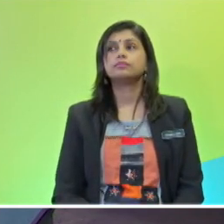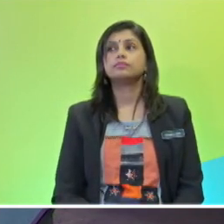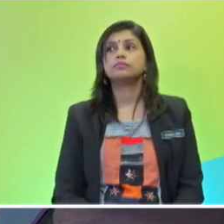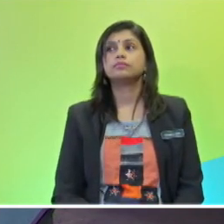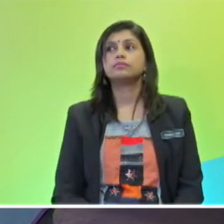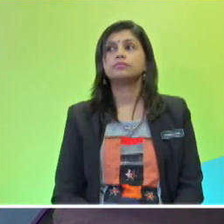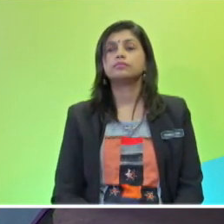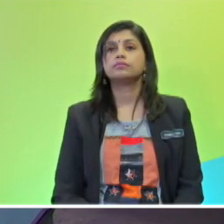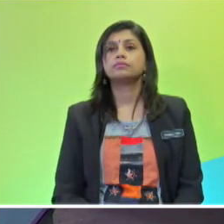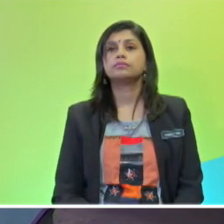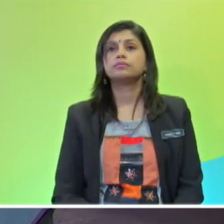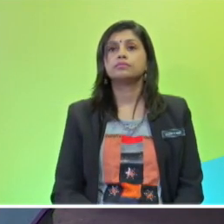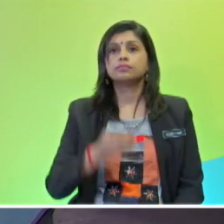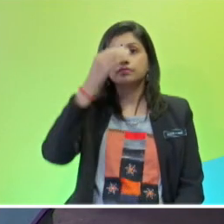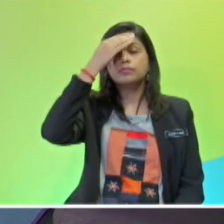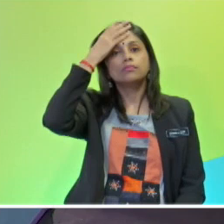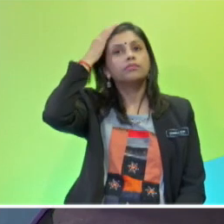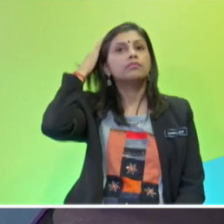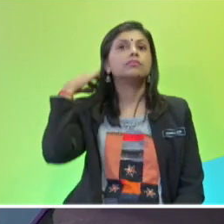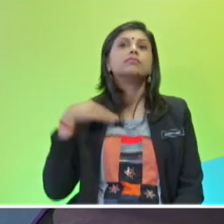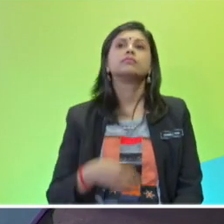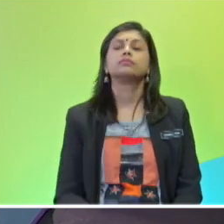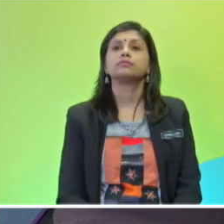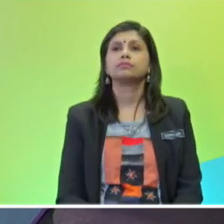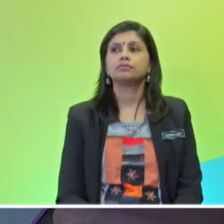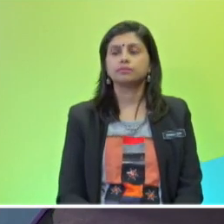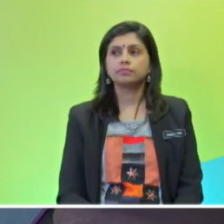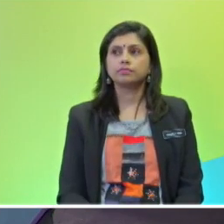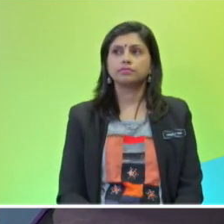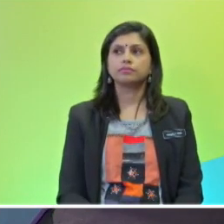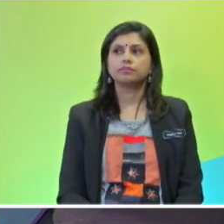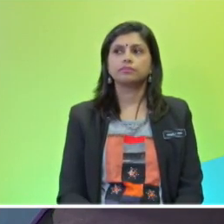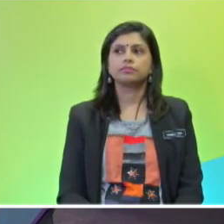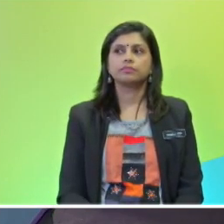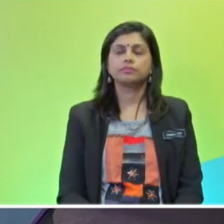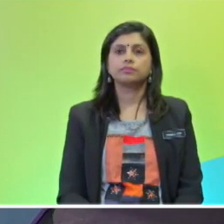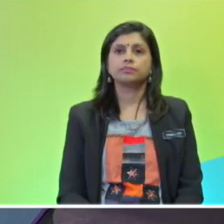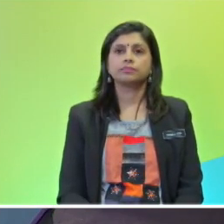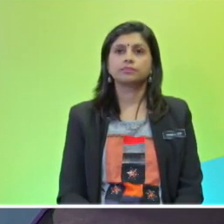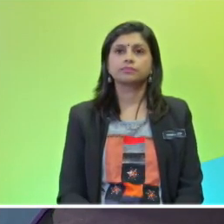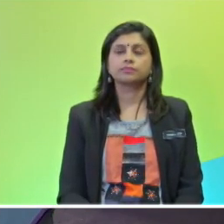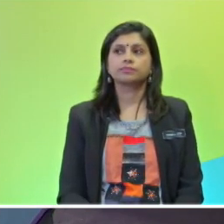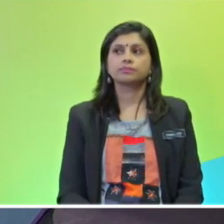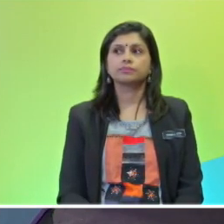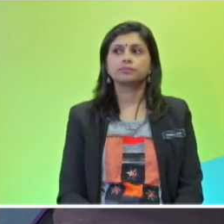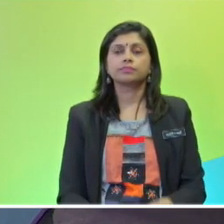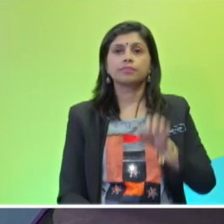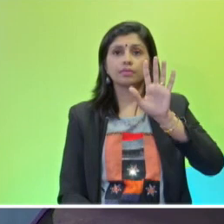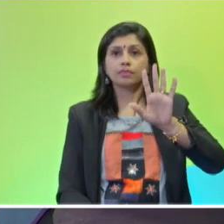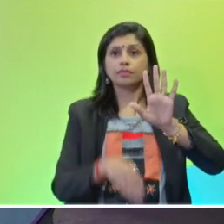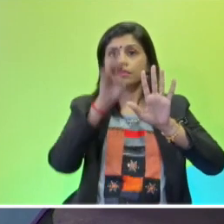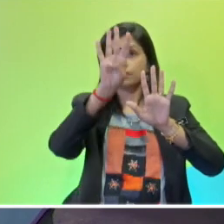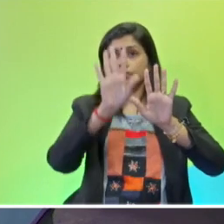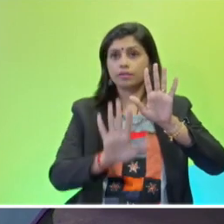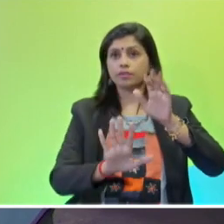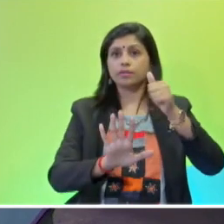well. Yes. Is that correct? I mean, we have to Yes. keep this value, Yes. but we also do that. So that means it's 54 over 5. The value is same, kids. Yes,